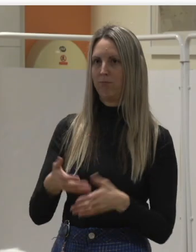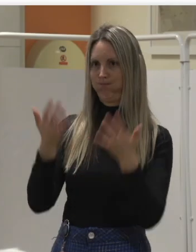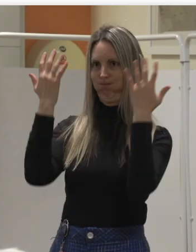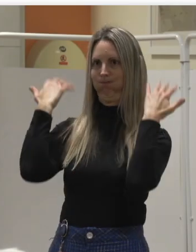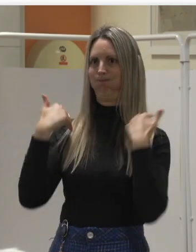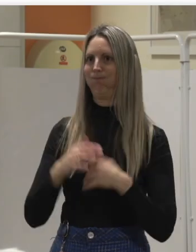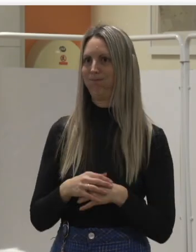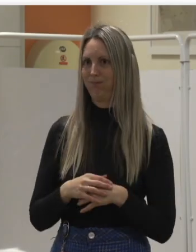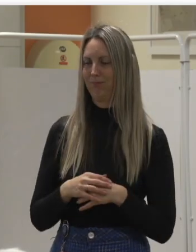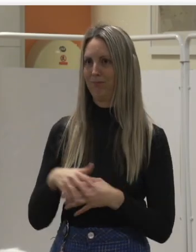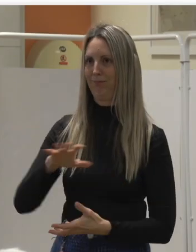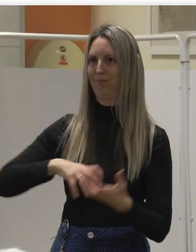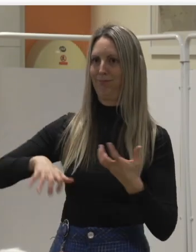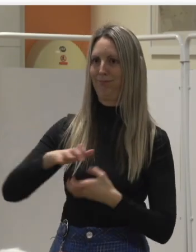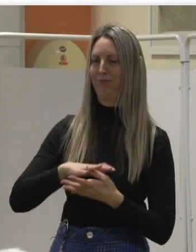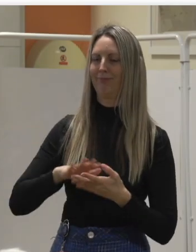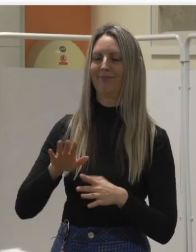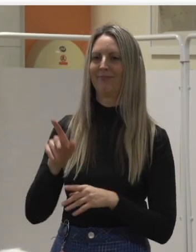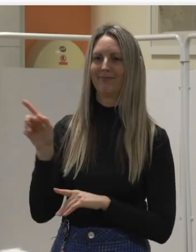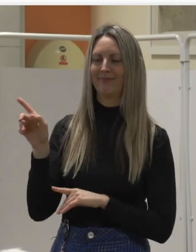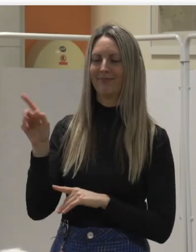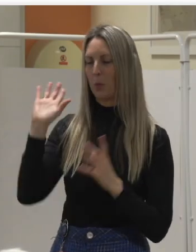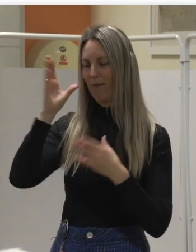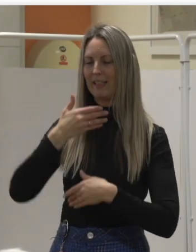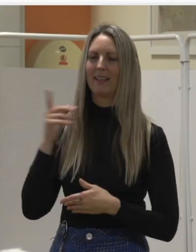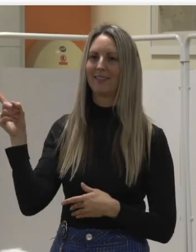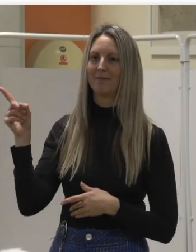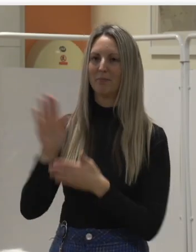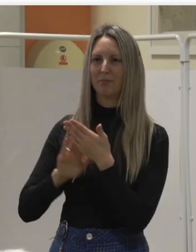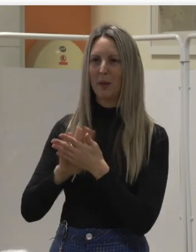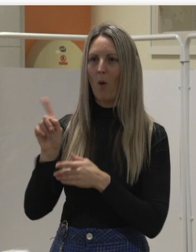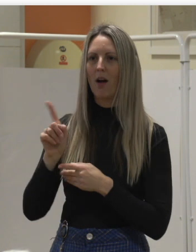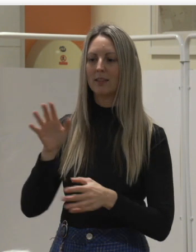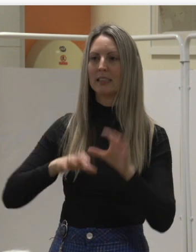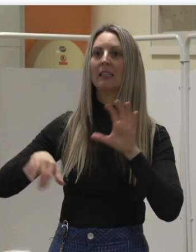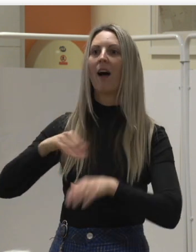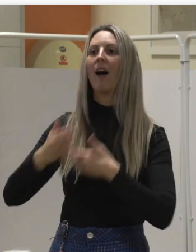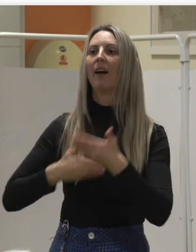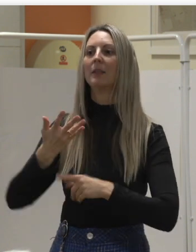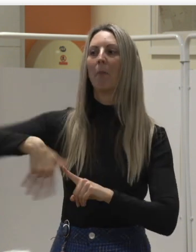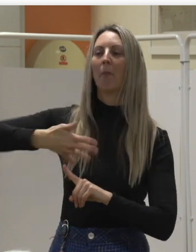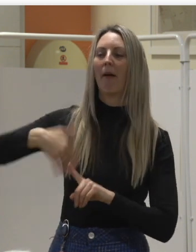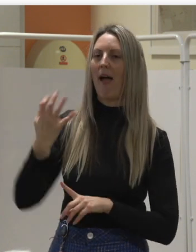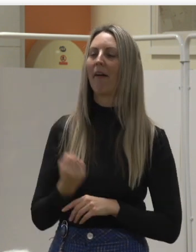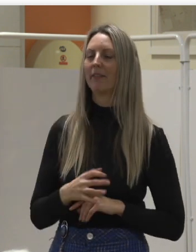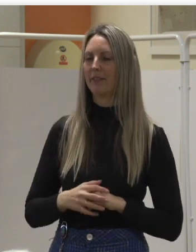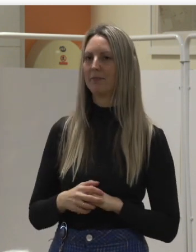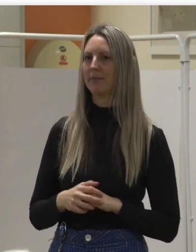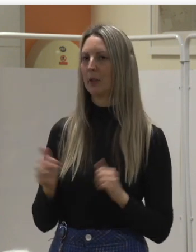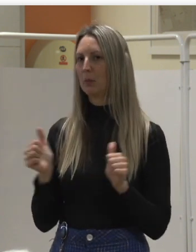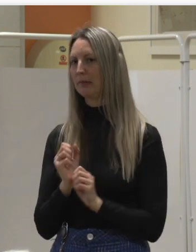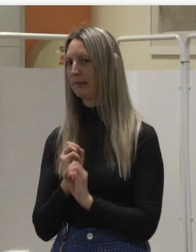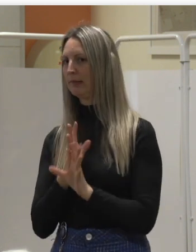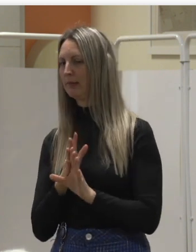to tell you that there is scientific explanation for the symptoms, and just to give you a brief